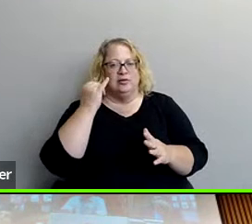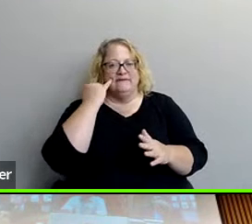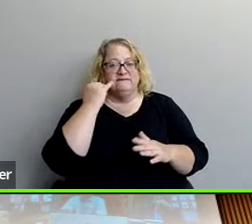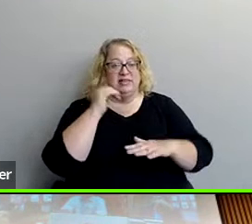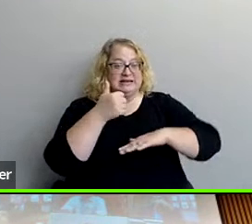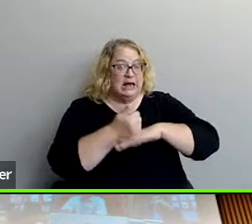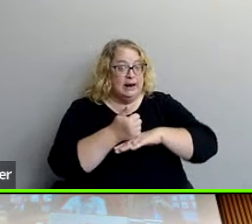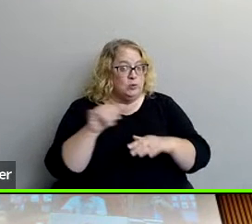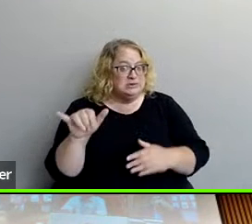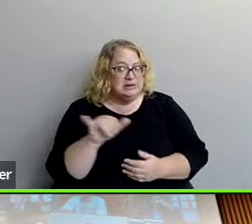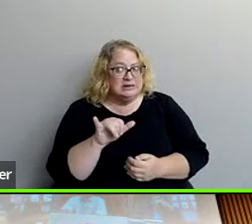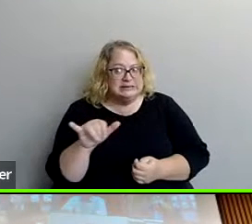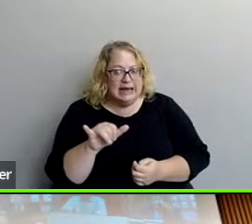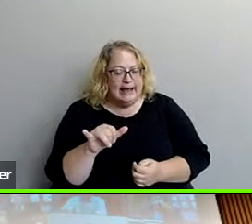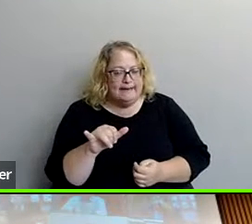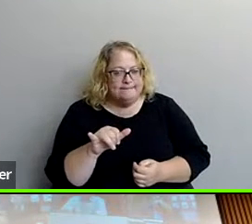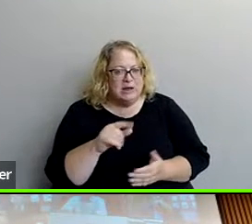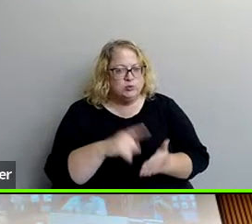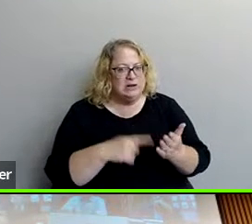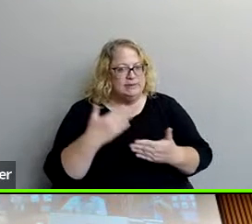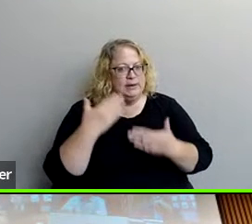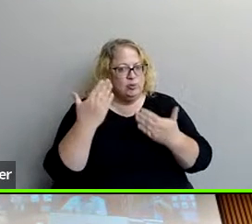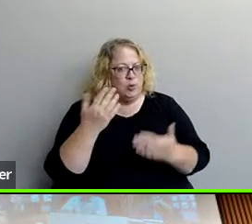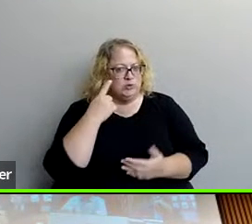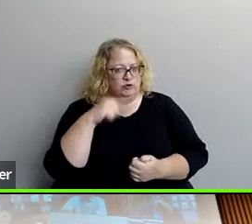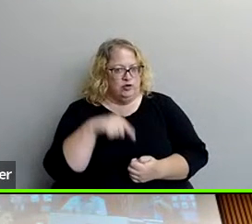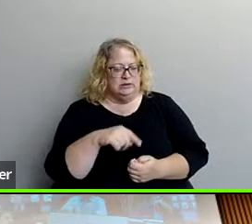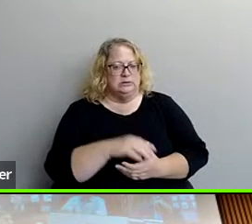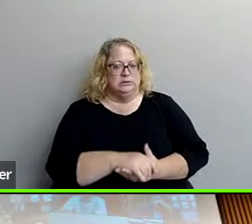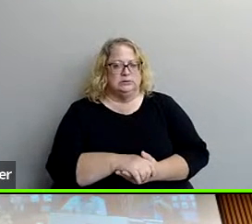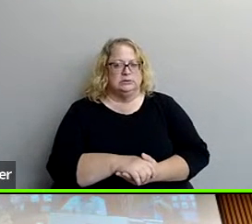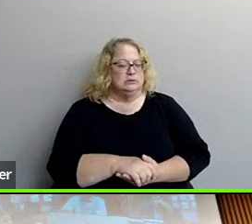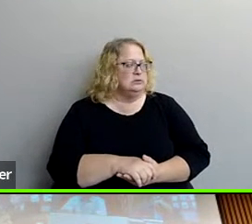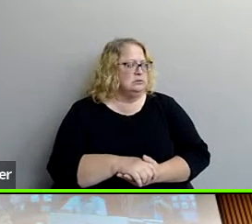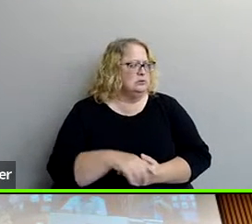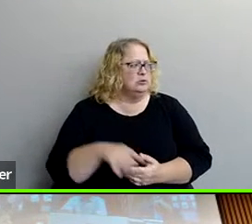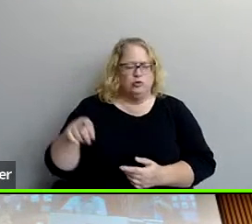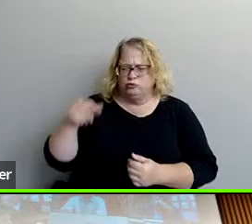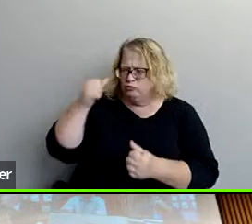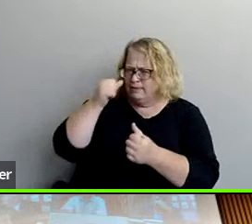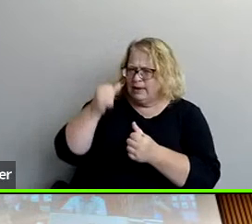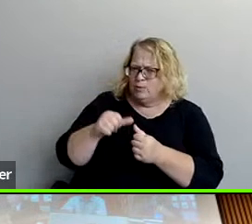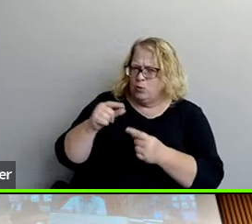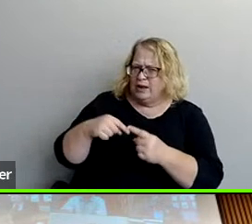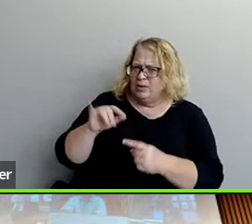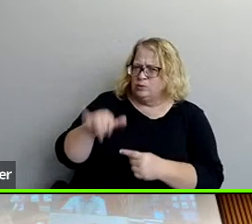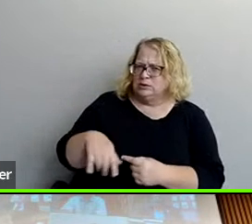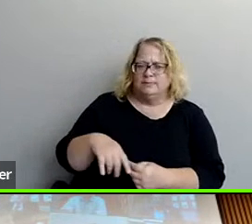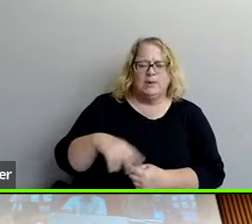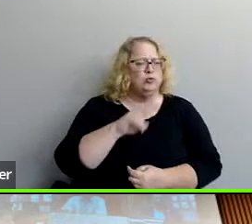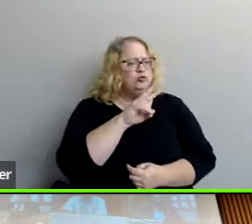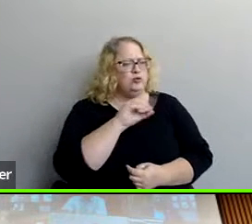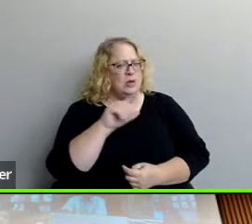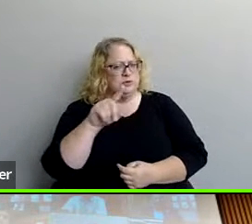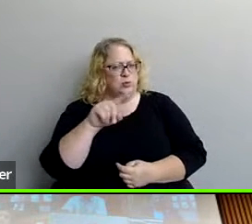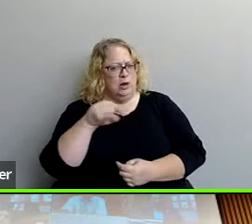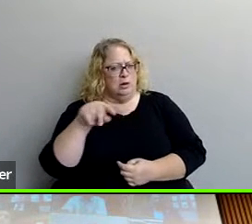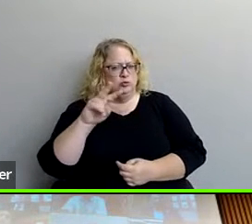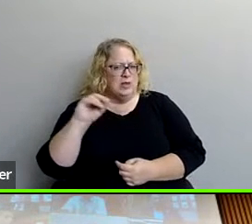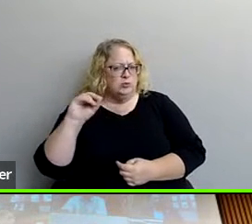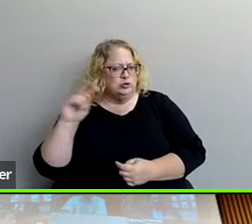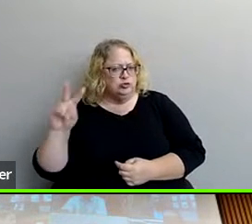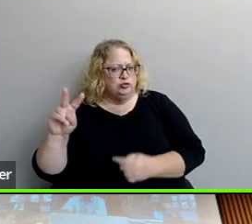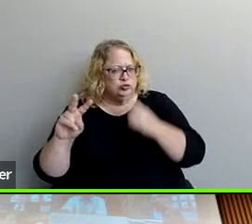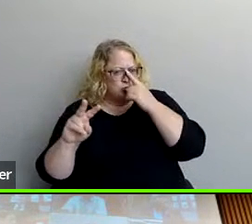the setup was the same as what is being proposed for this. Do you remember roughly what time period this It was was? about 2001,